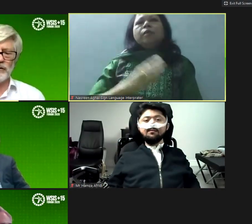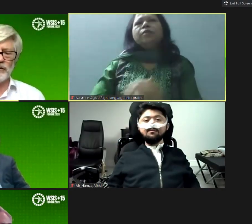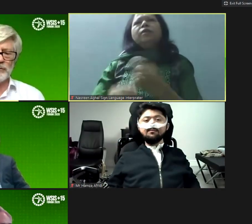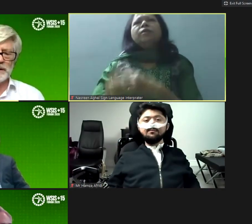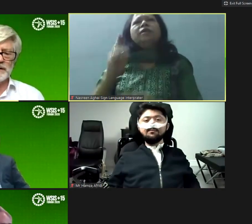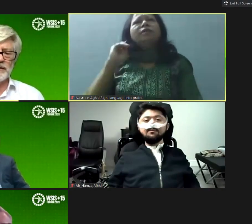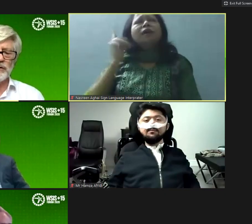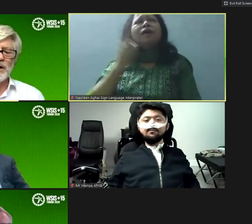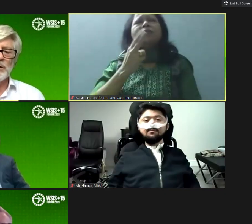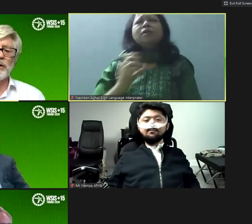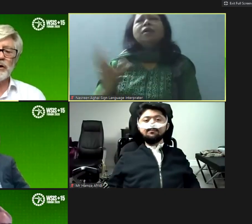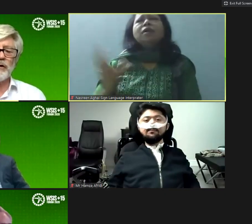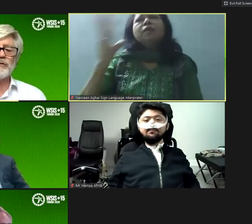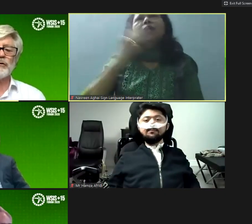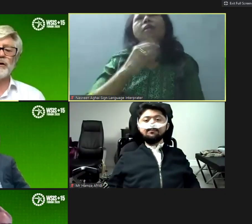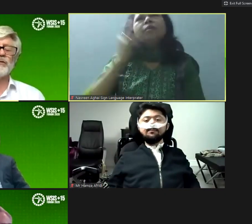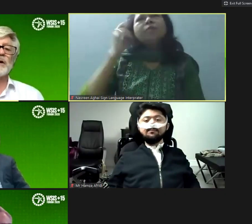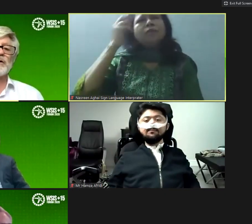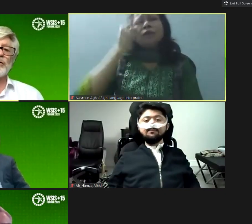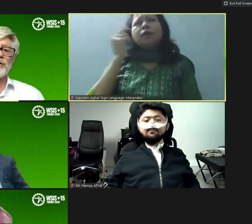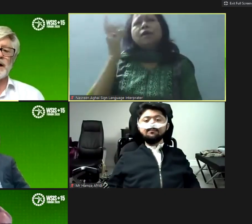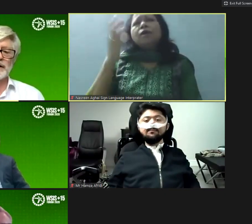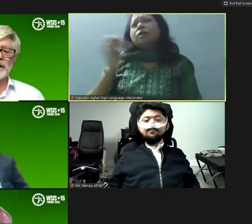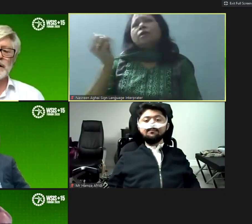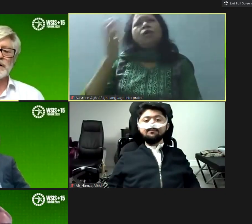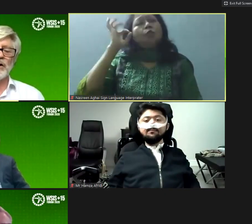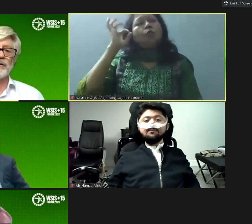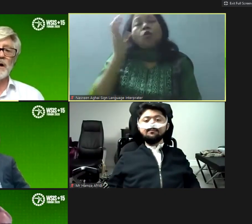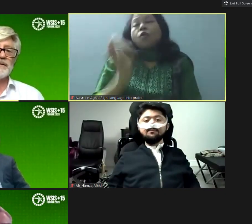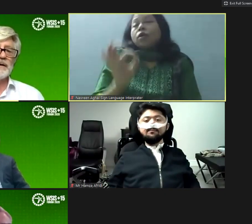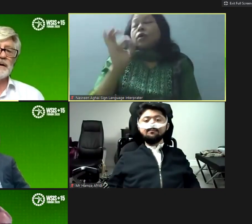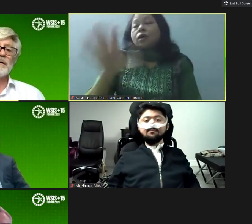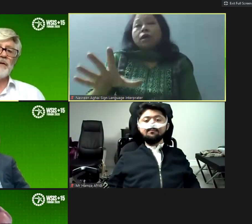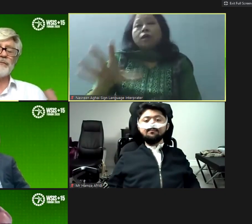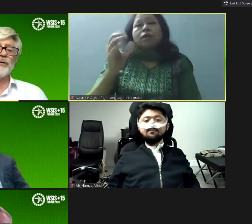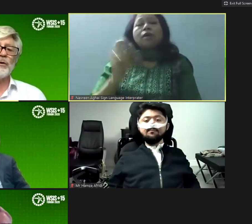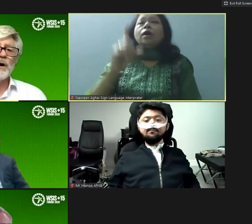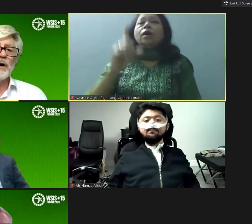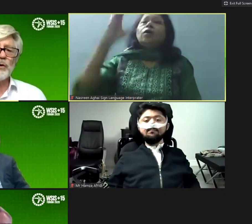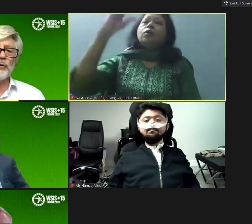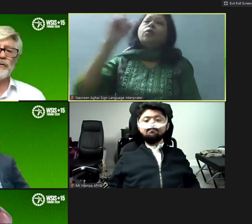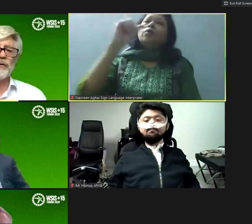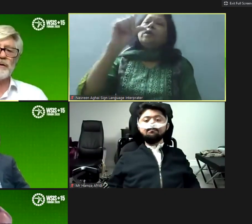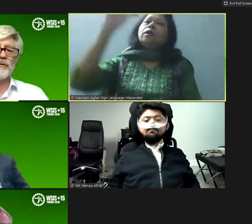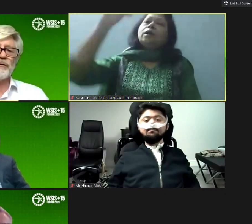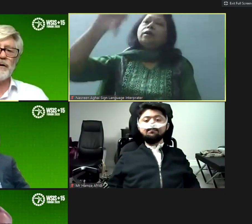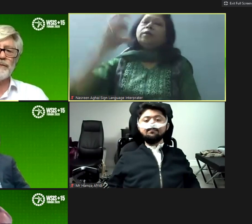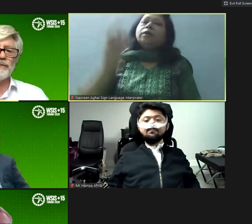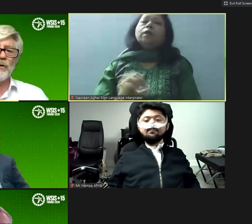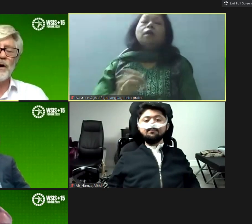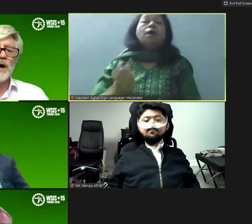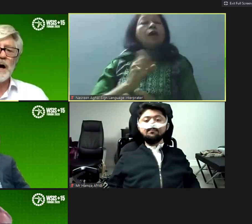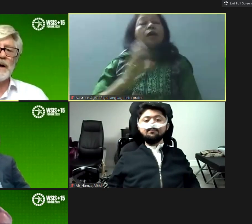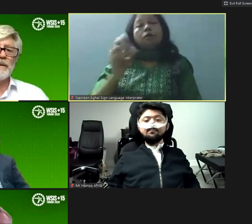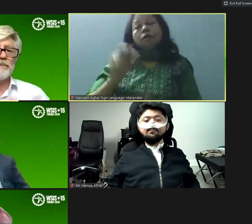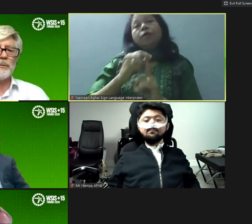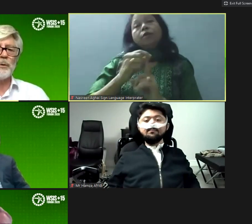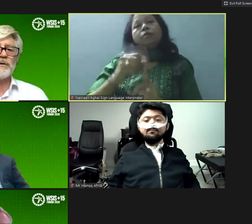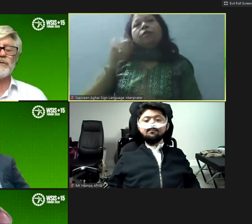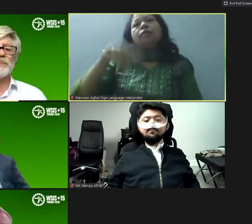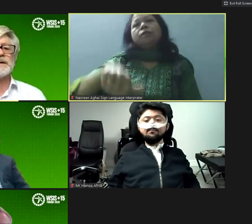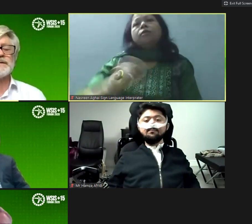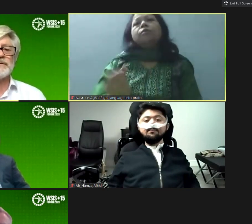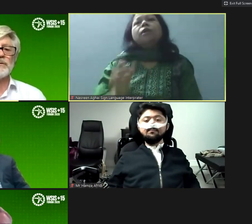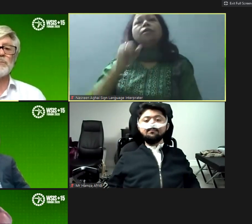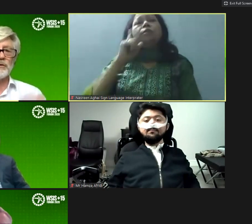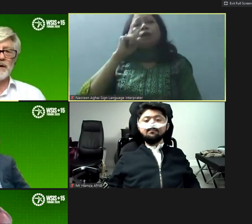range of disabilities, were at greater risk in contacting COVID-19. Therefore, of course, it's necessary for people